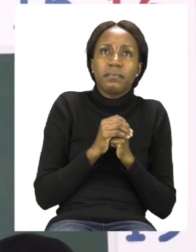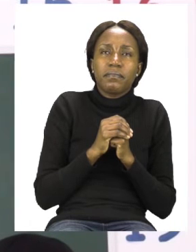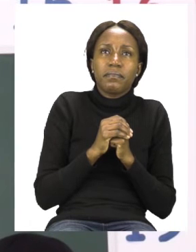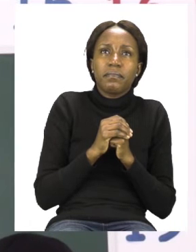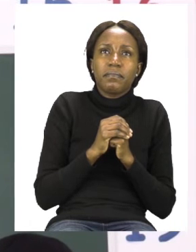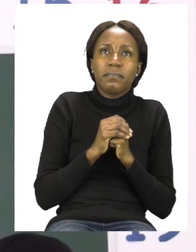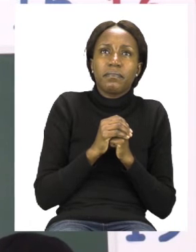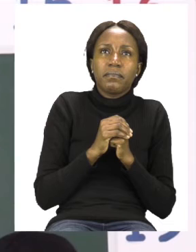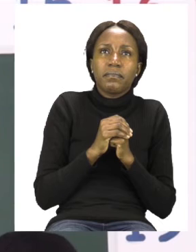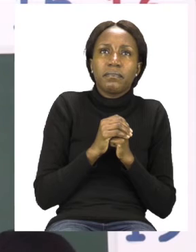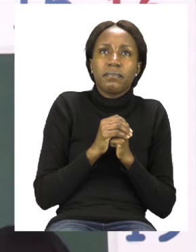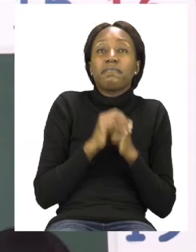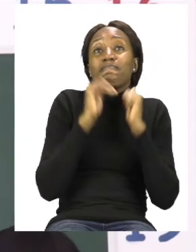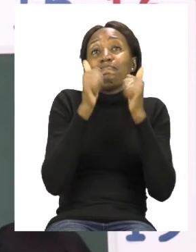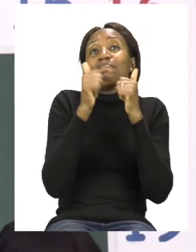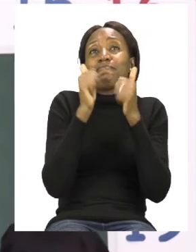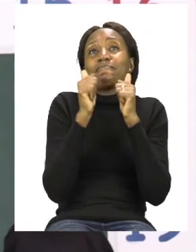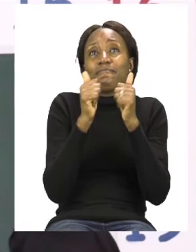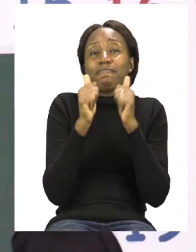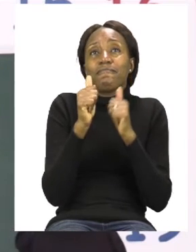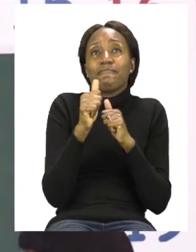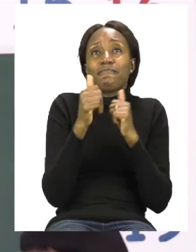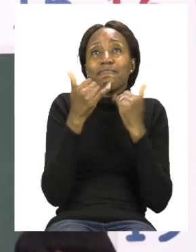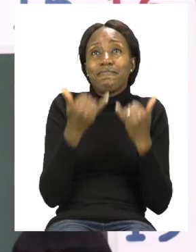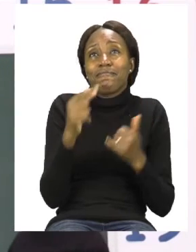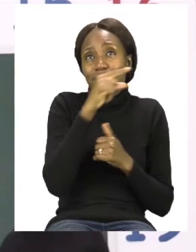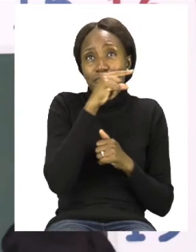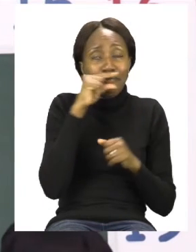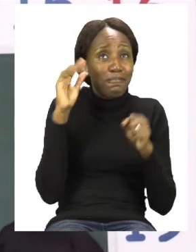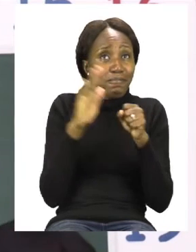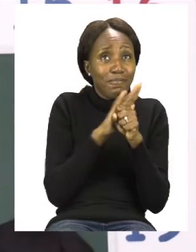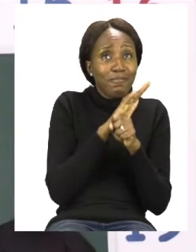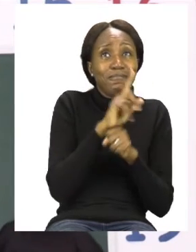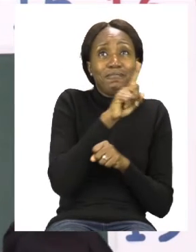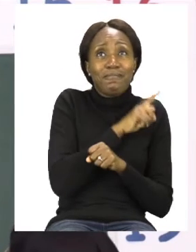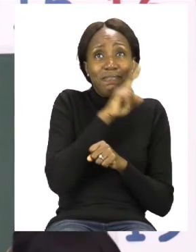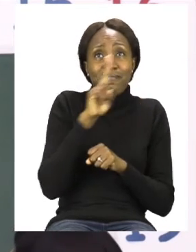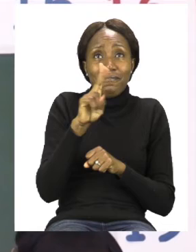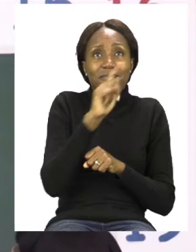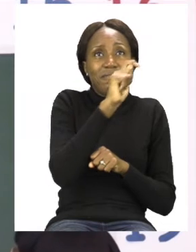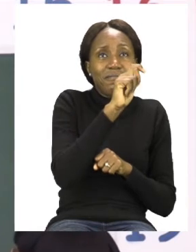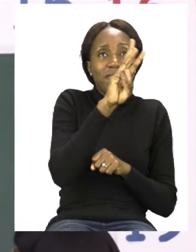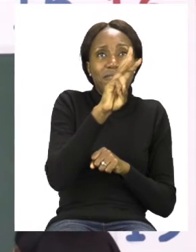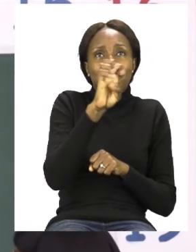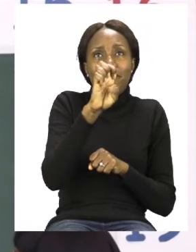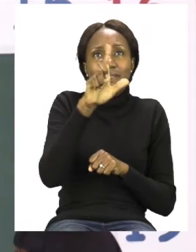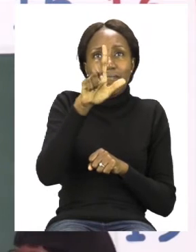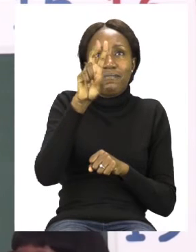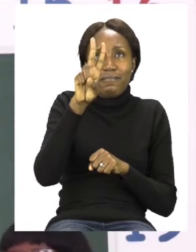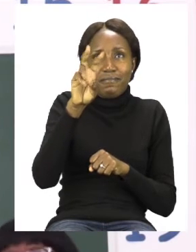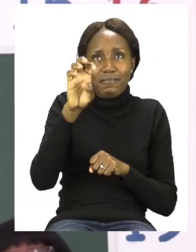Round. Well done. Now we have written the number 12. Make sure, boys and girls, that your